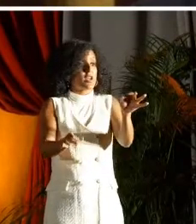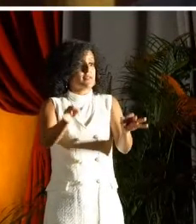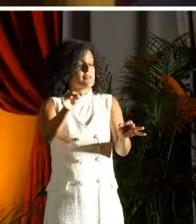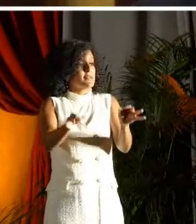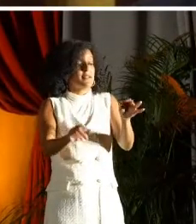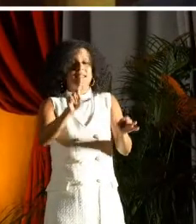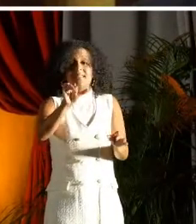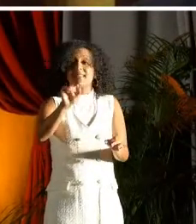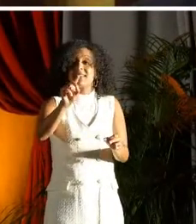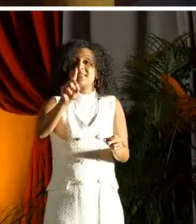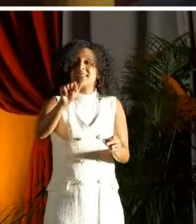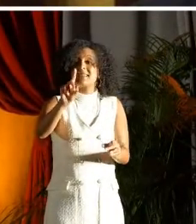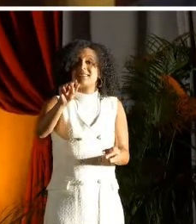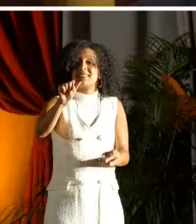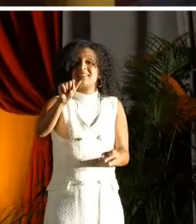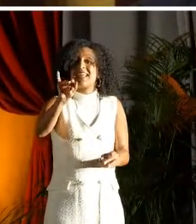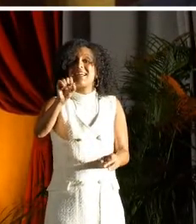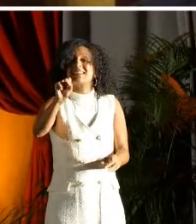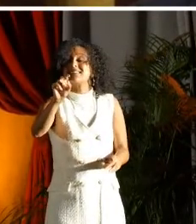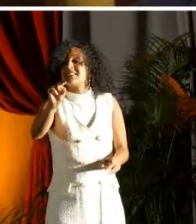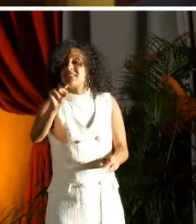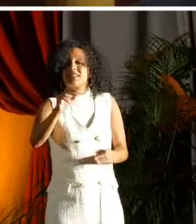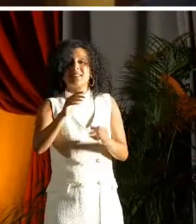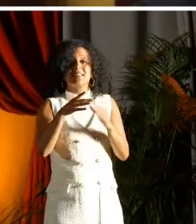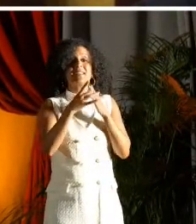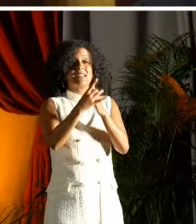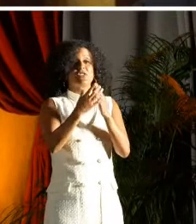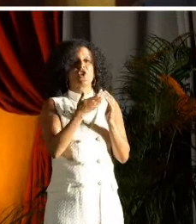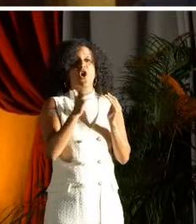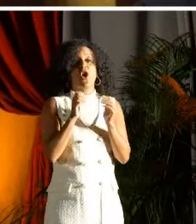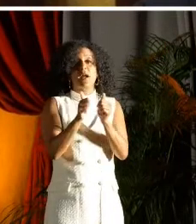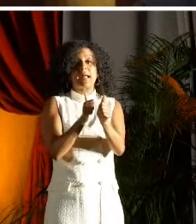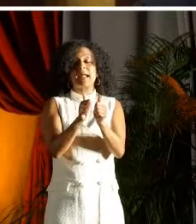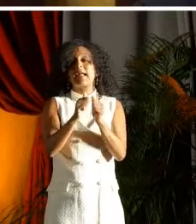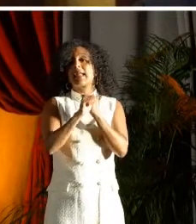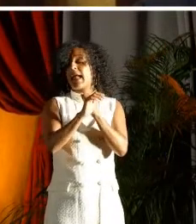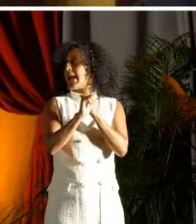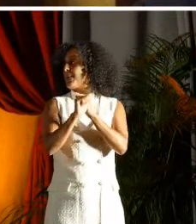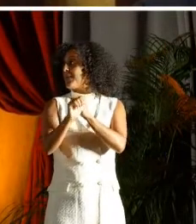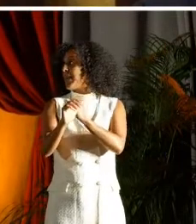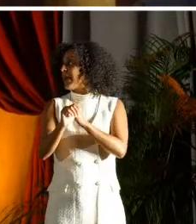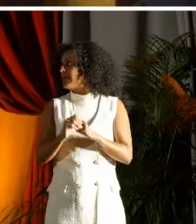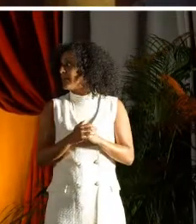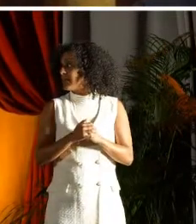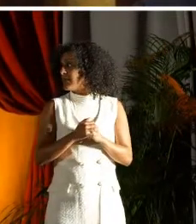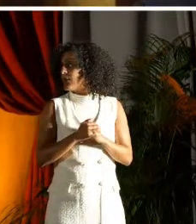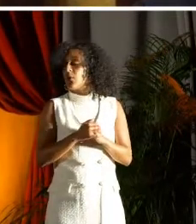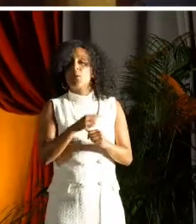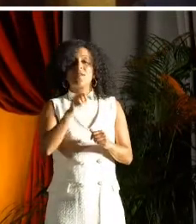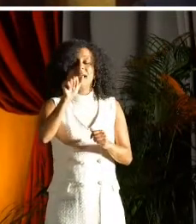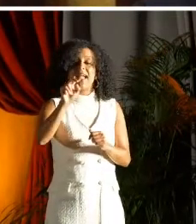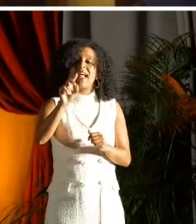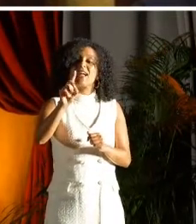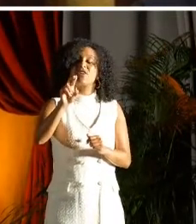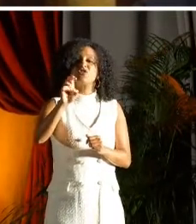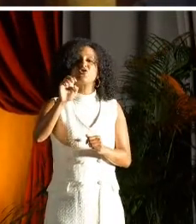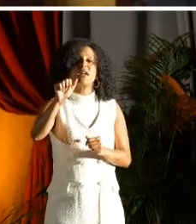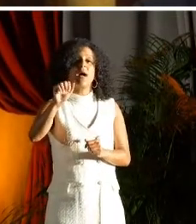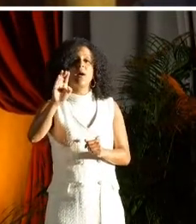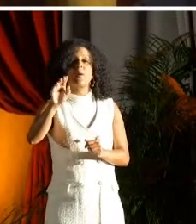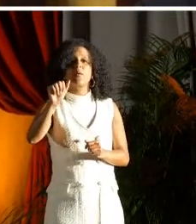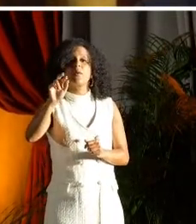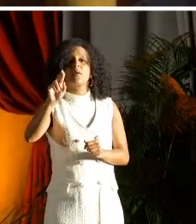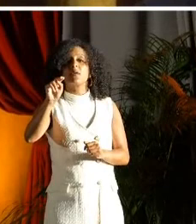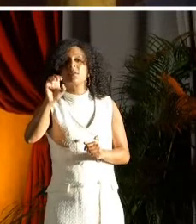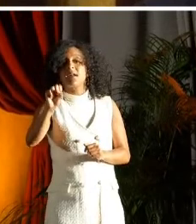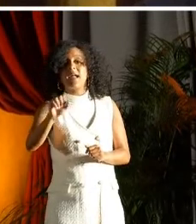Linda Dixon, who leads our health law campaign. We have so many. We have Andrea Barnes that leads the